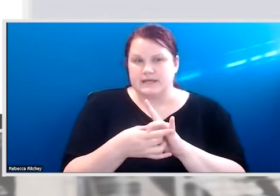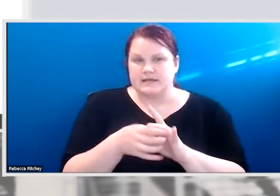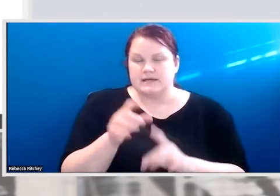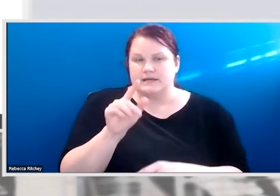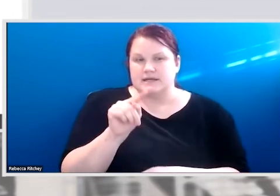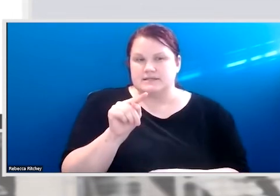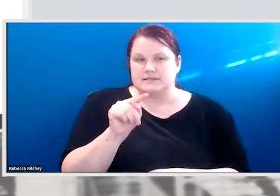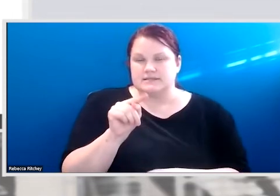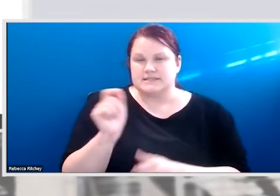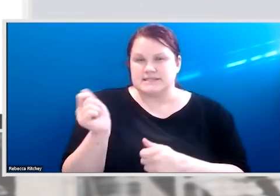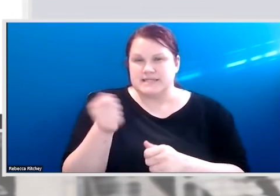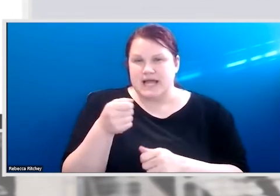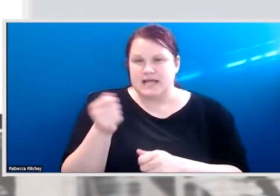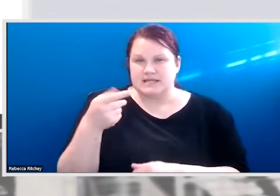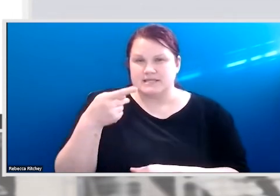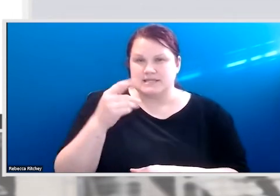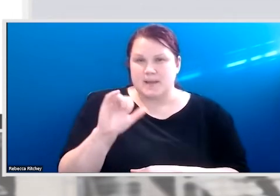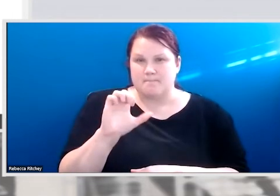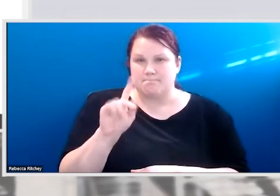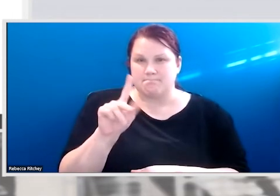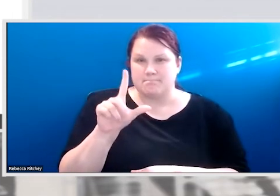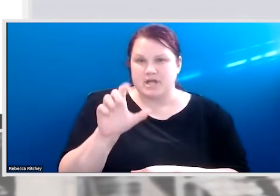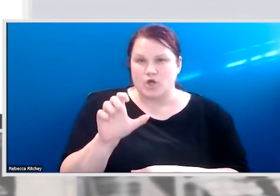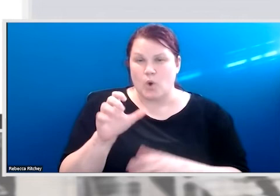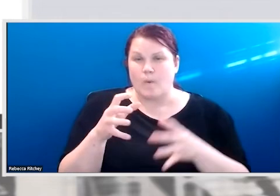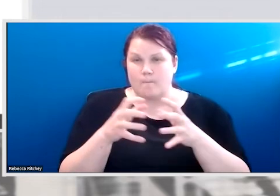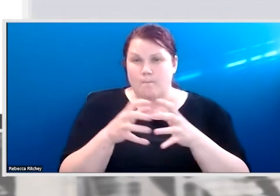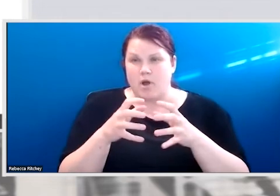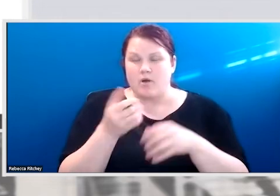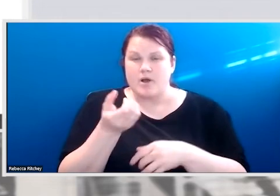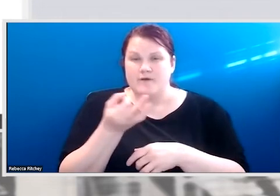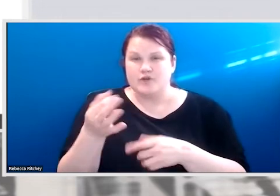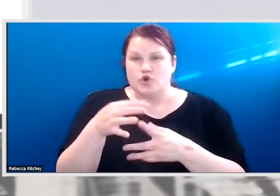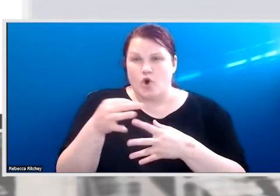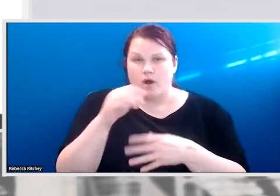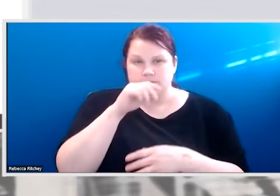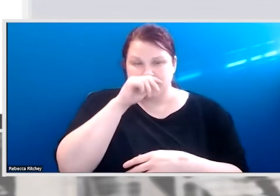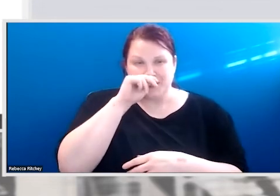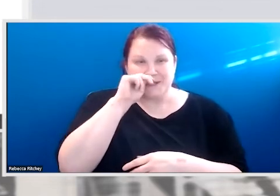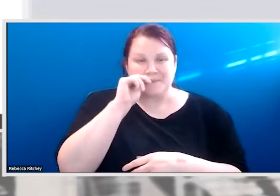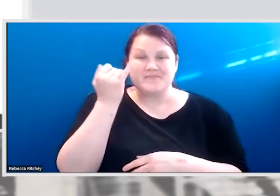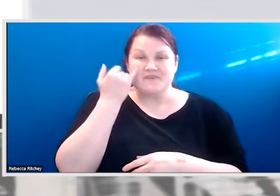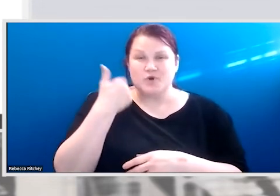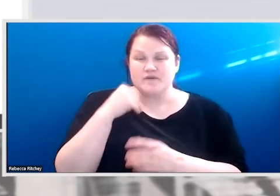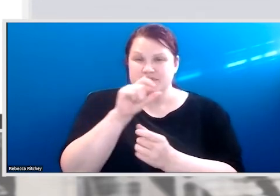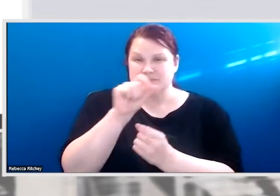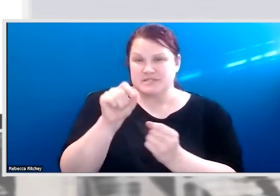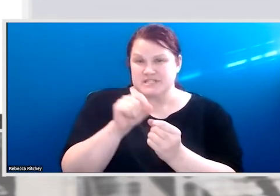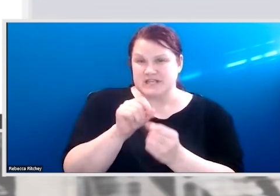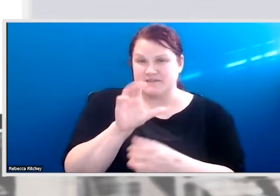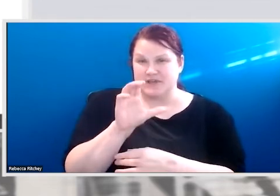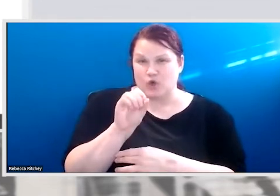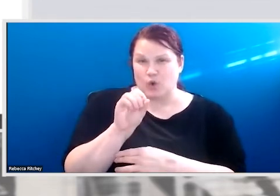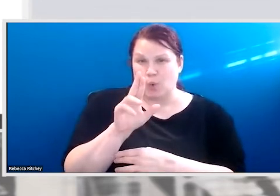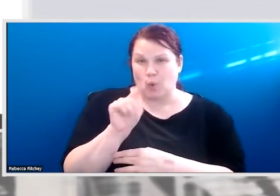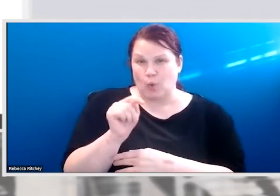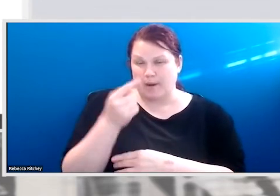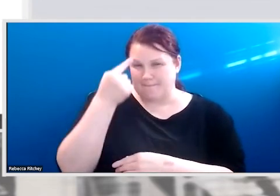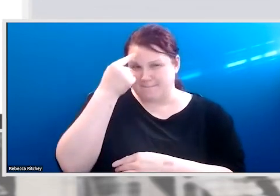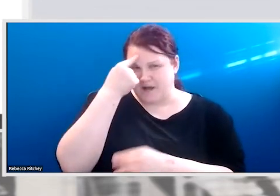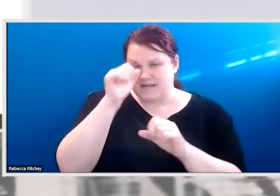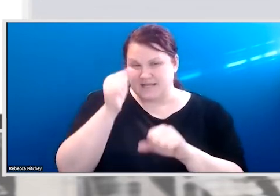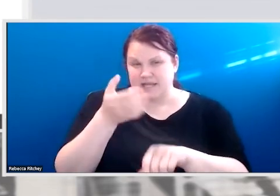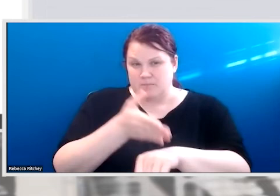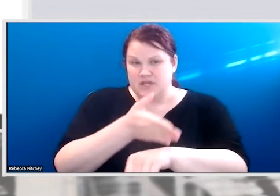pickleball and the condition of tennis courts. So there's a few options. If you have a specific court in mind, you want to let us know that the condition can be